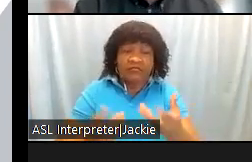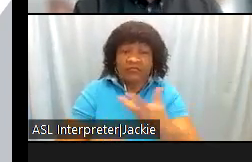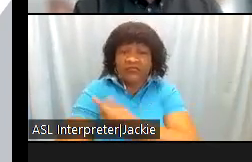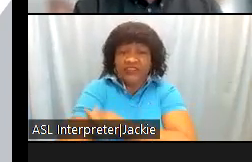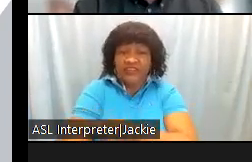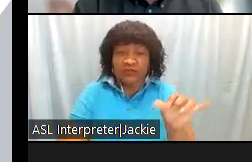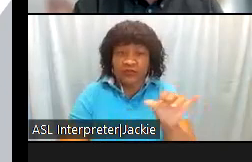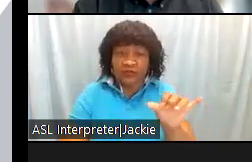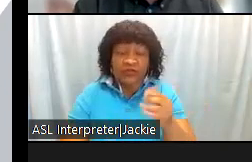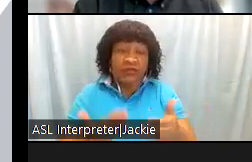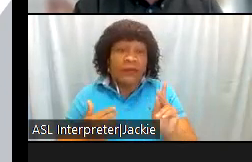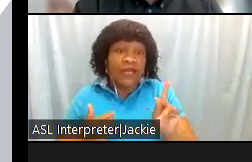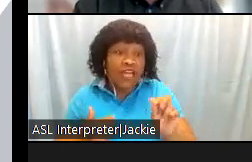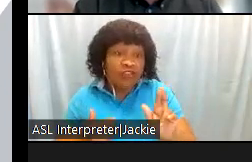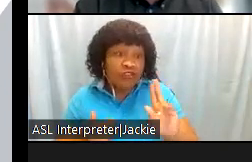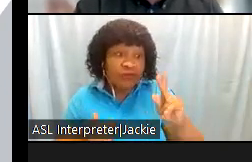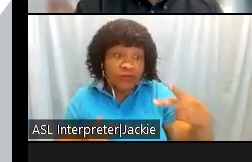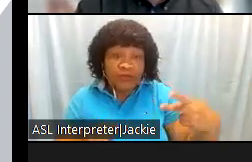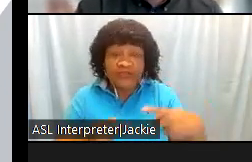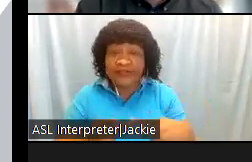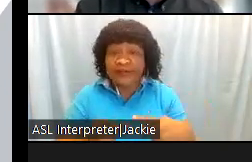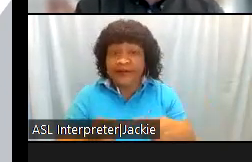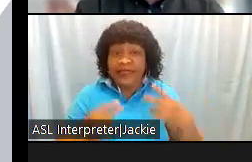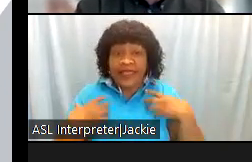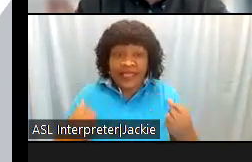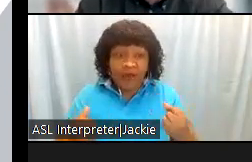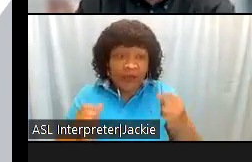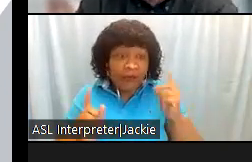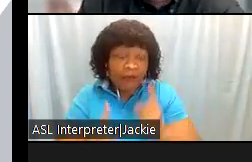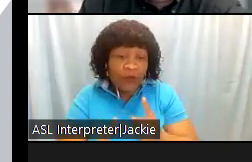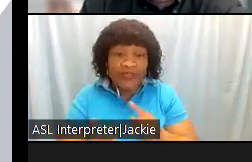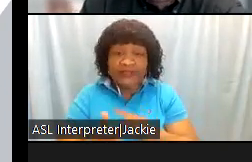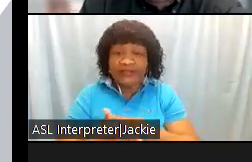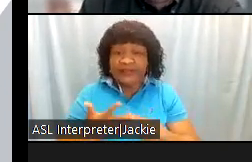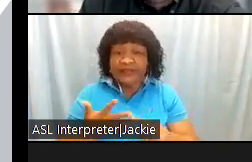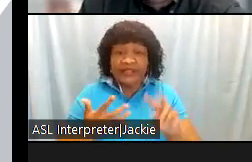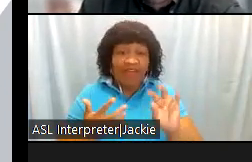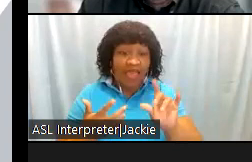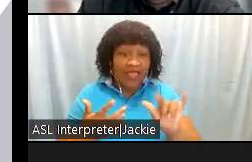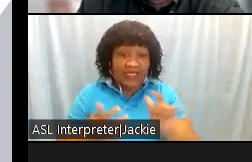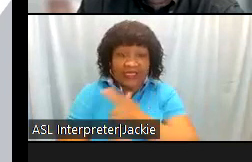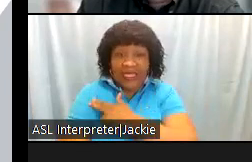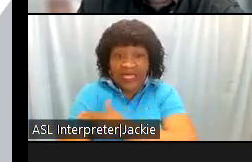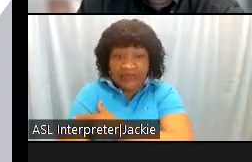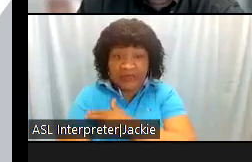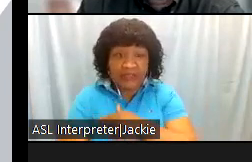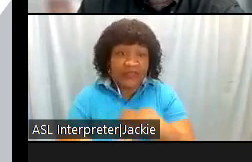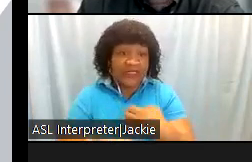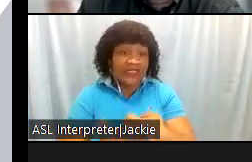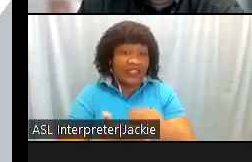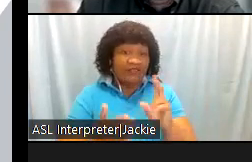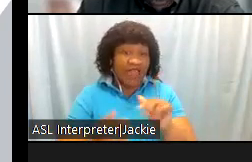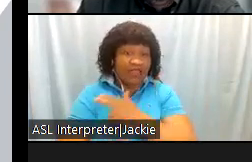includes Kaiser Permanente, UW Medicine, HealthPoint, CMAR, Snoqualmie Valley Hospital, International Community